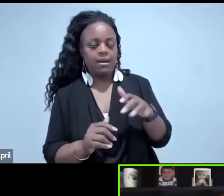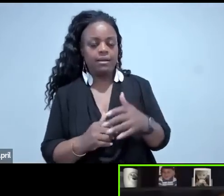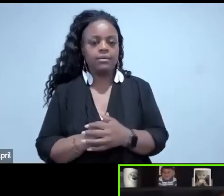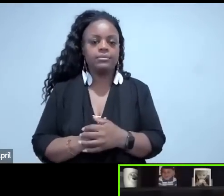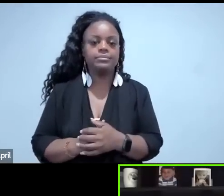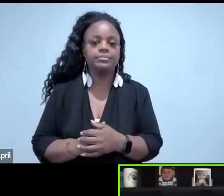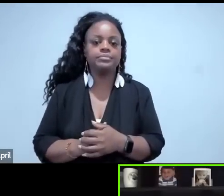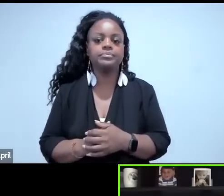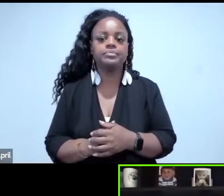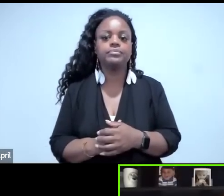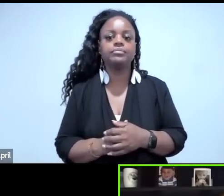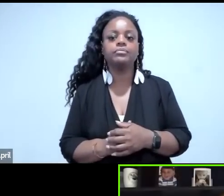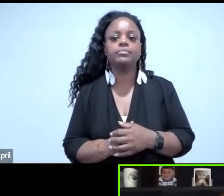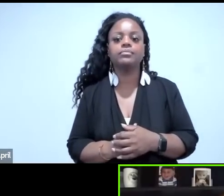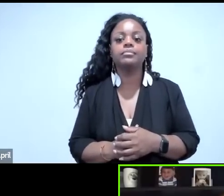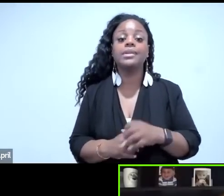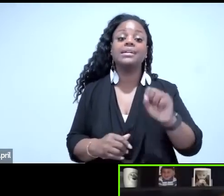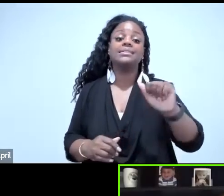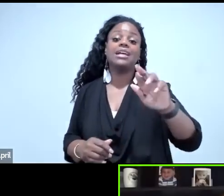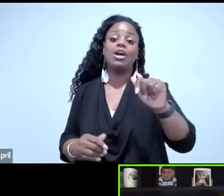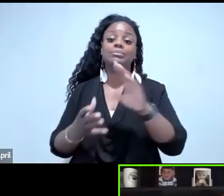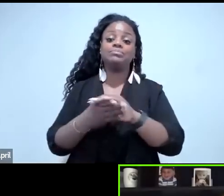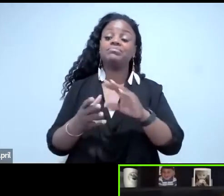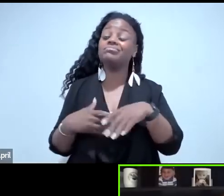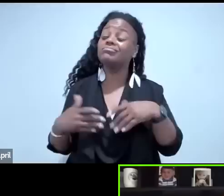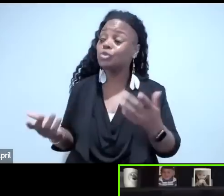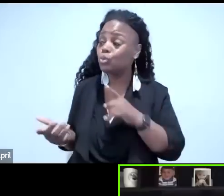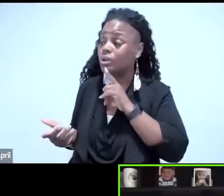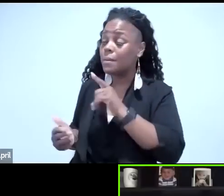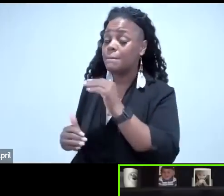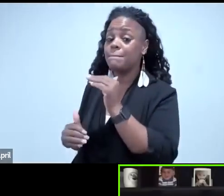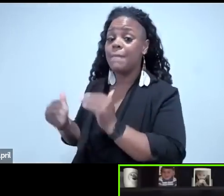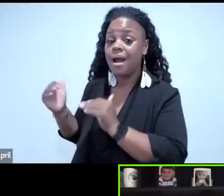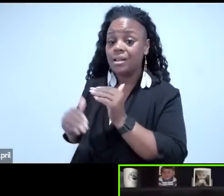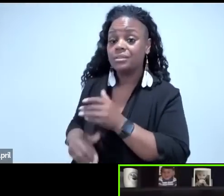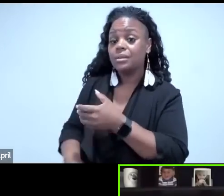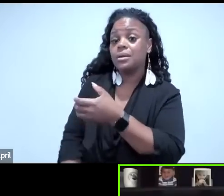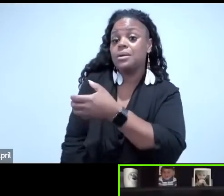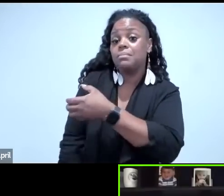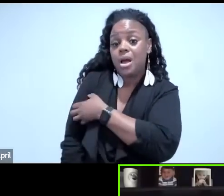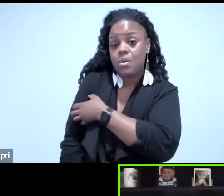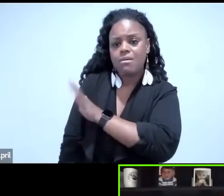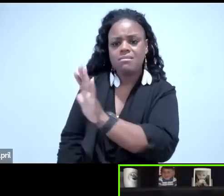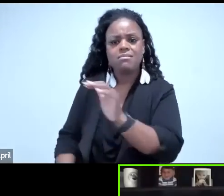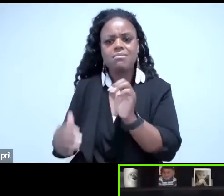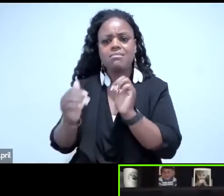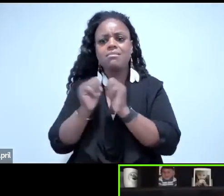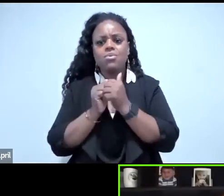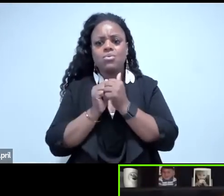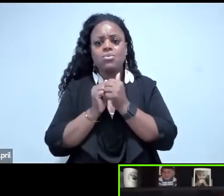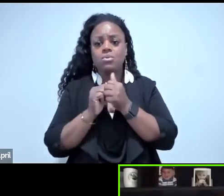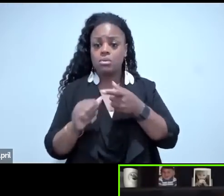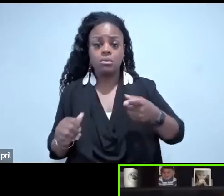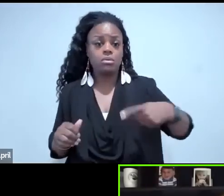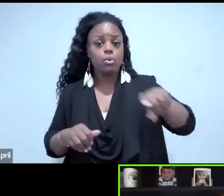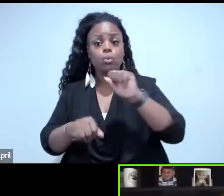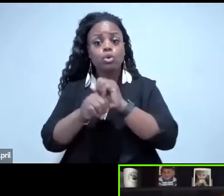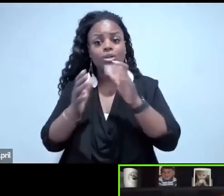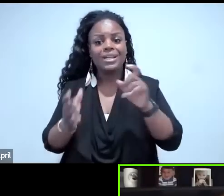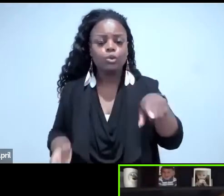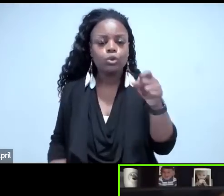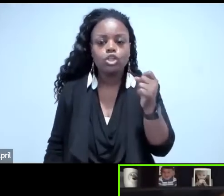power. And the way that we will build worker power is to have people understand that as working people, we have way more in common than we have that's